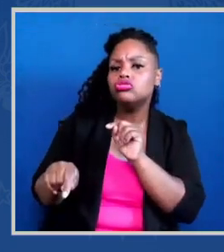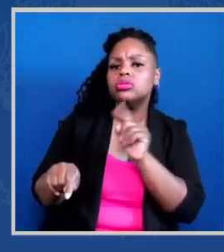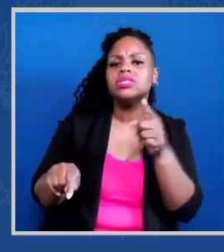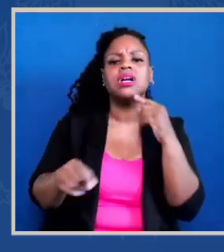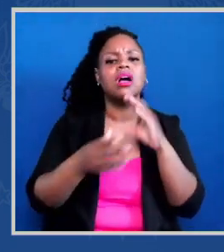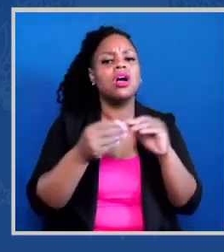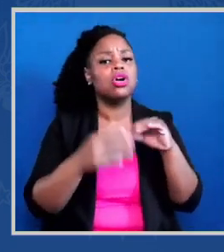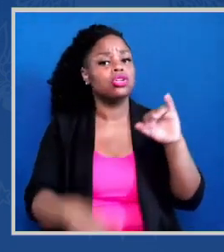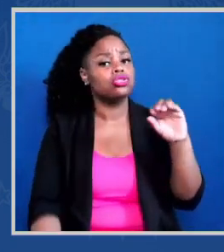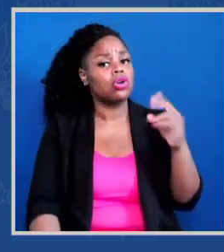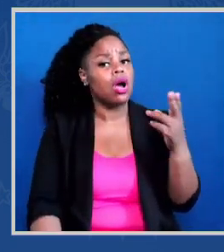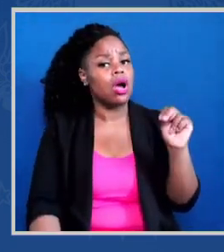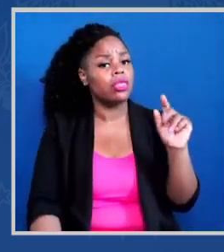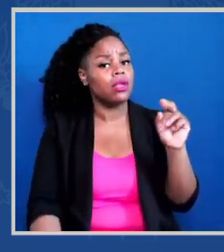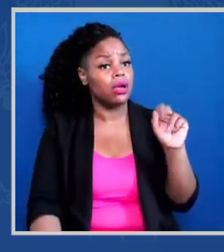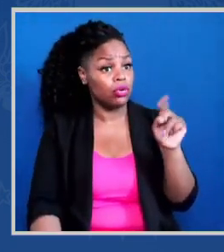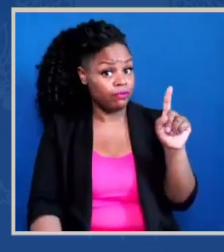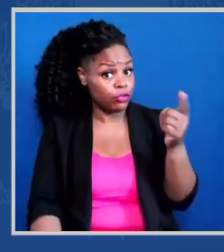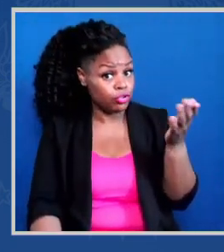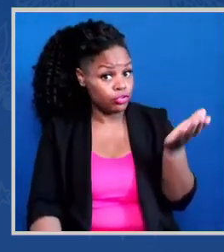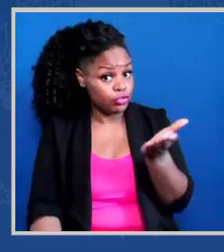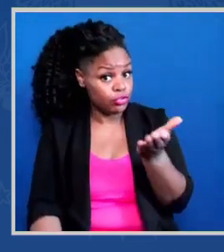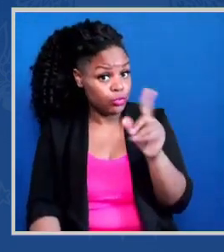I appreciate that, sir. Thank you very much.